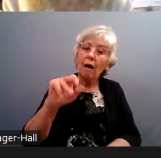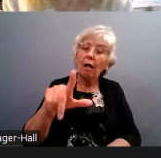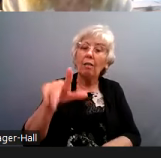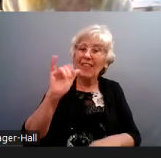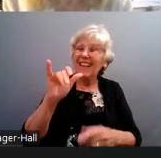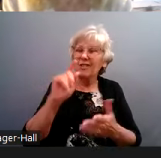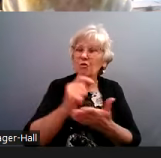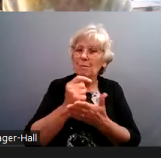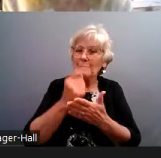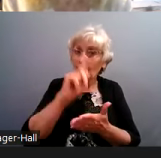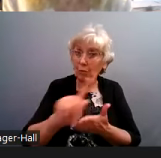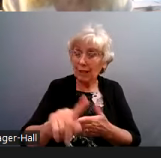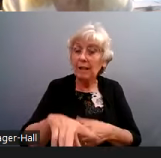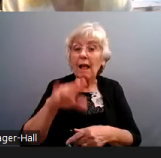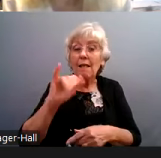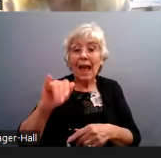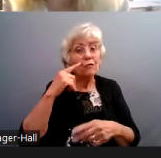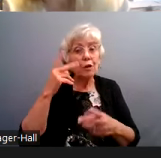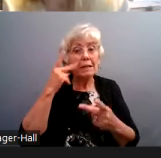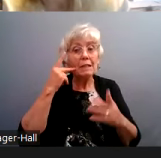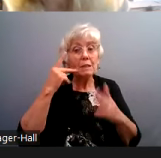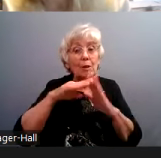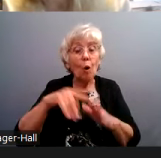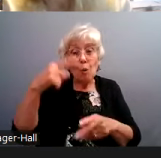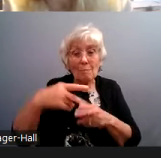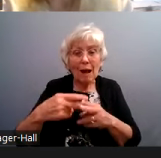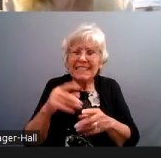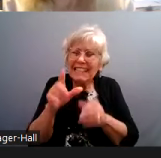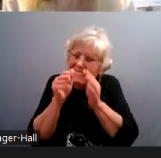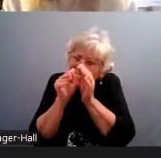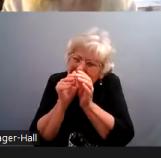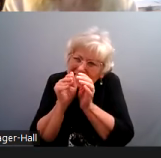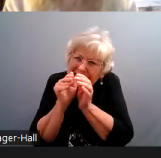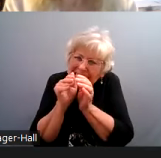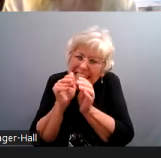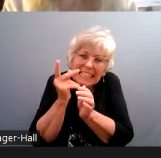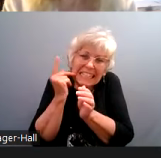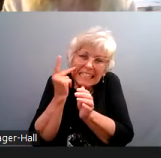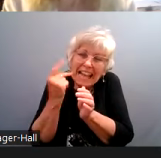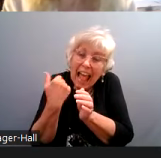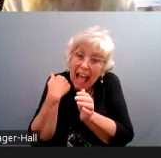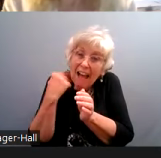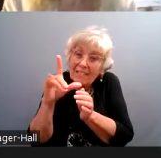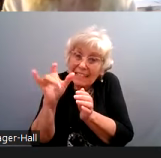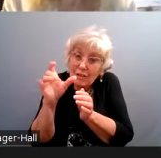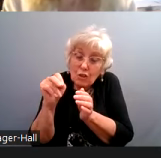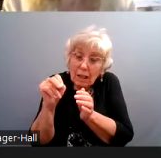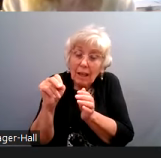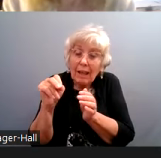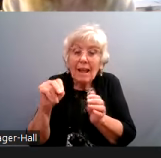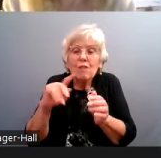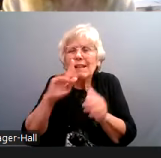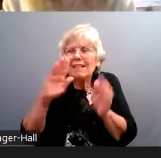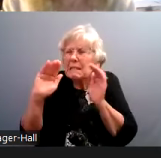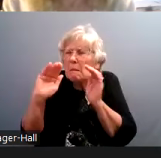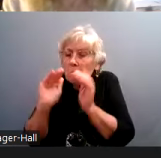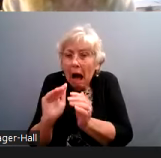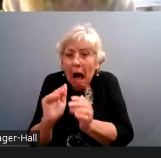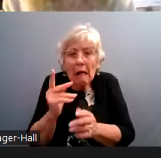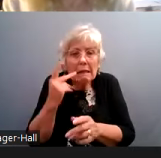that are under 1 pound. So those that are like so tiny that have lesions, those really little kittens that we can't quite start the